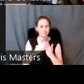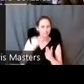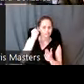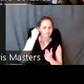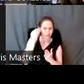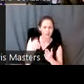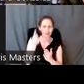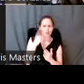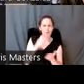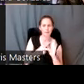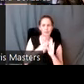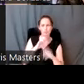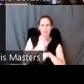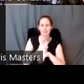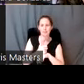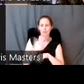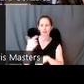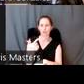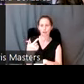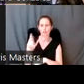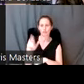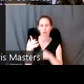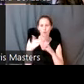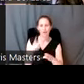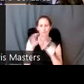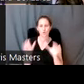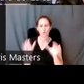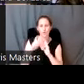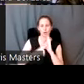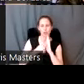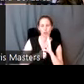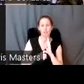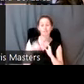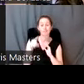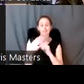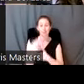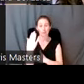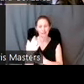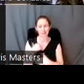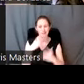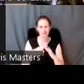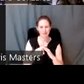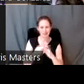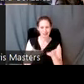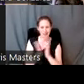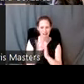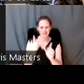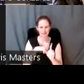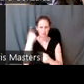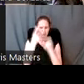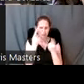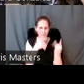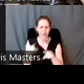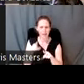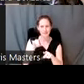of what it means to create a Grand Ronde way for doing archaeology. And this morning, I'm going to begin by asking us to consider what